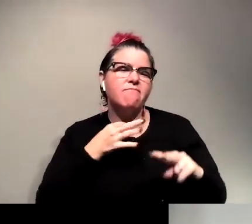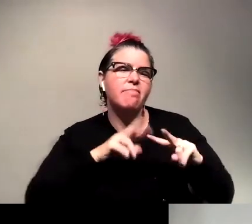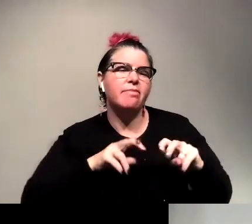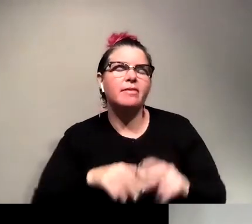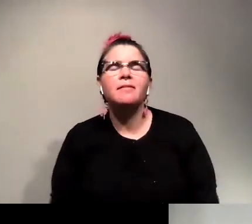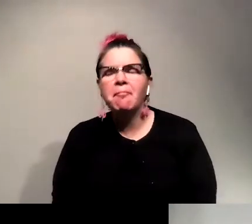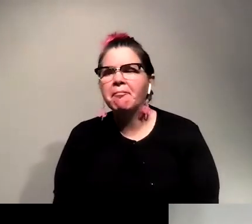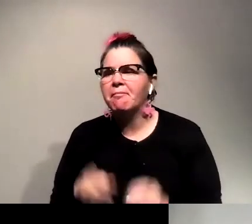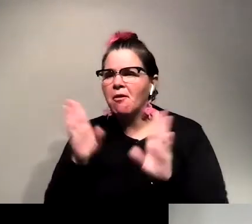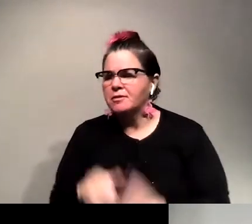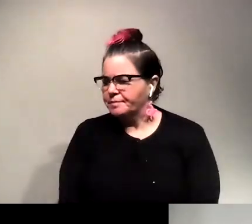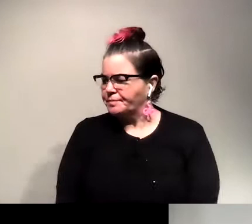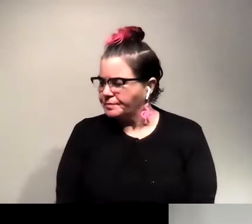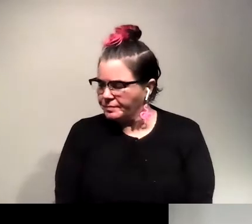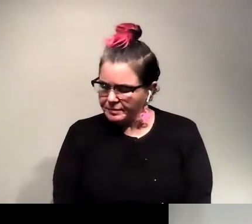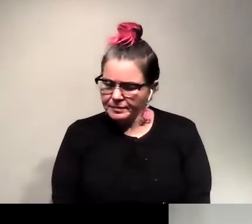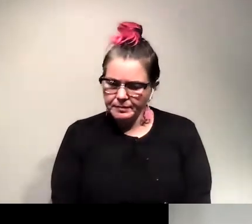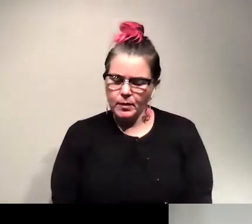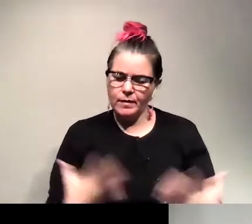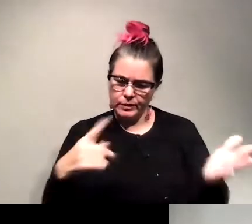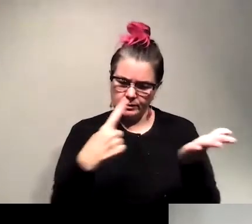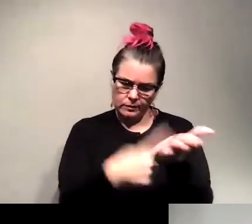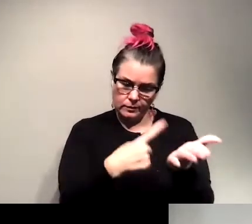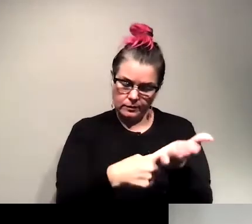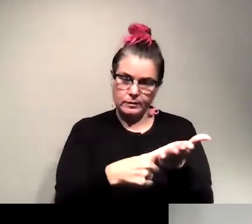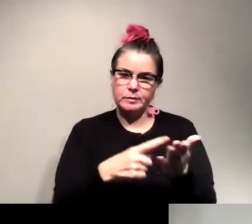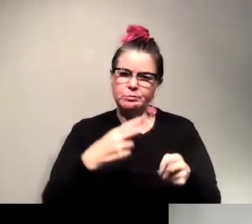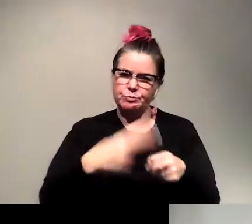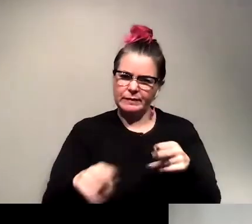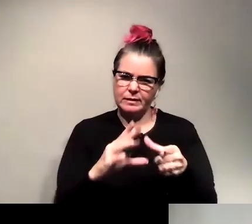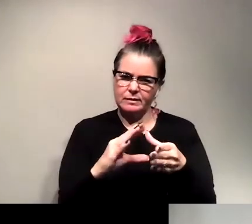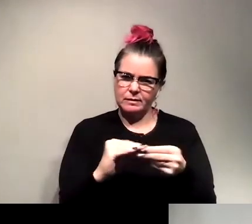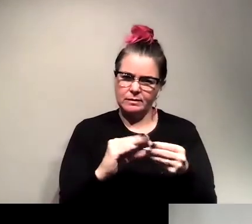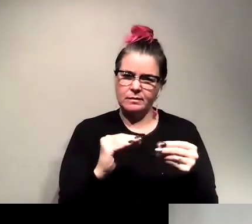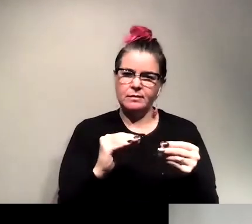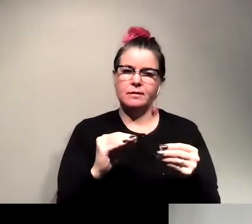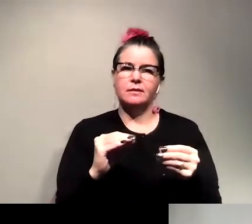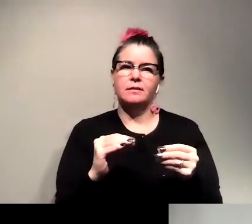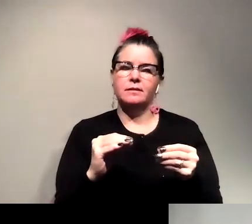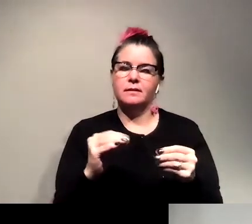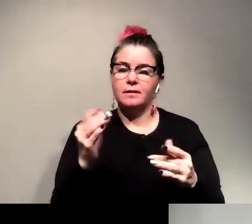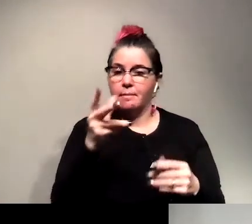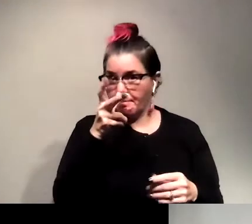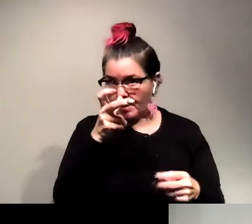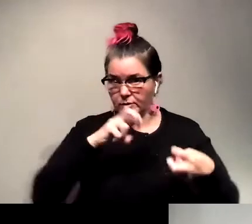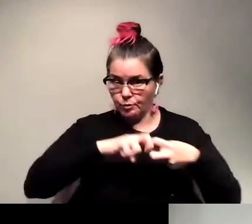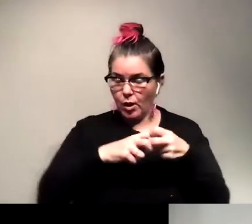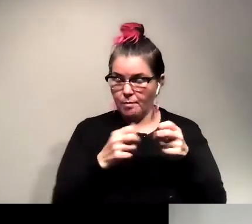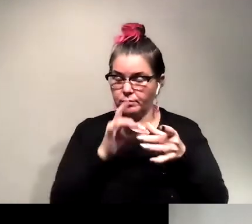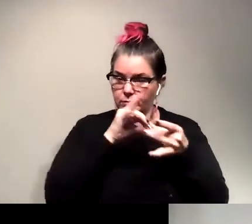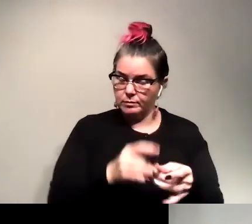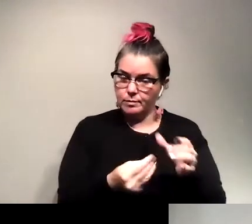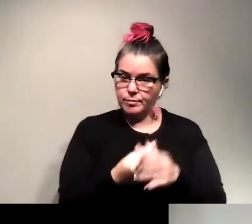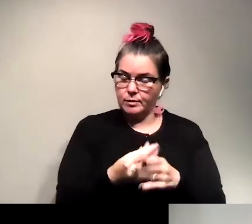awesome. Okay, cool. So, okay, we've talked about, very briefly mentioned, obviously, that insects are a problem with crops and that fungus